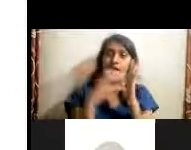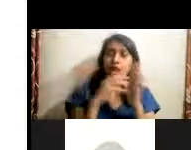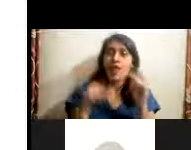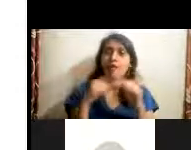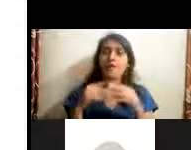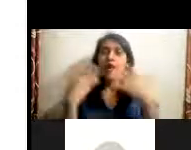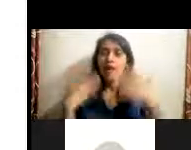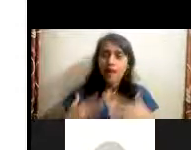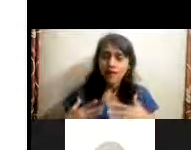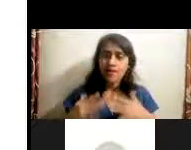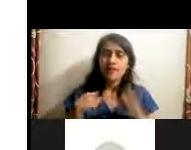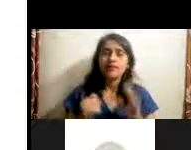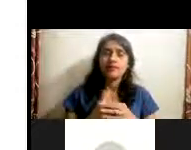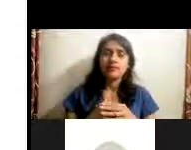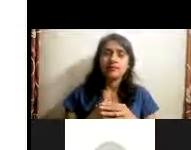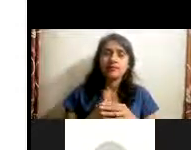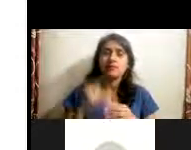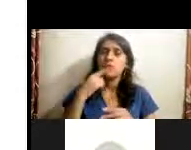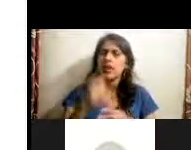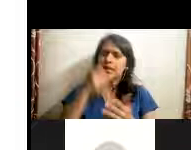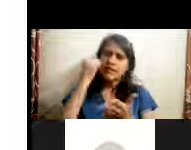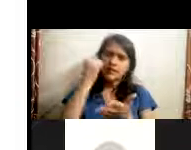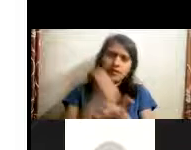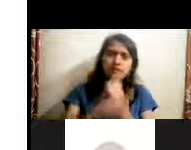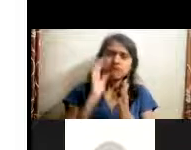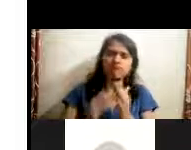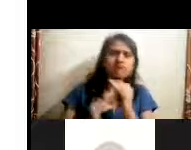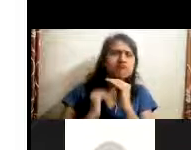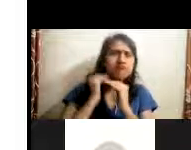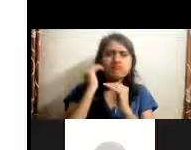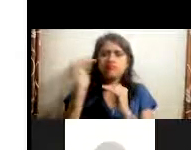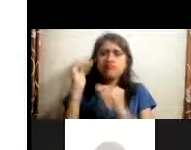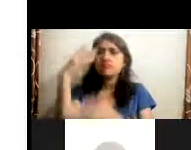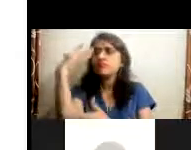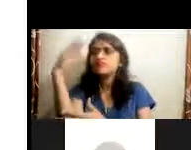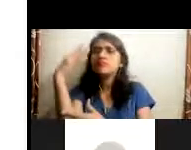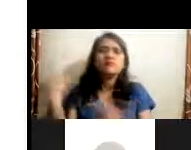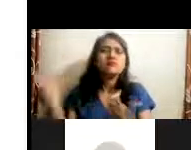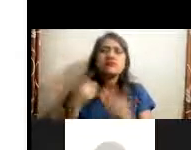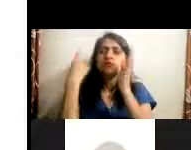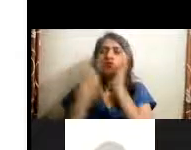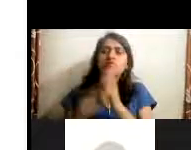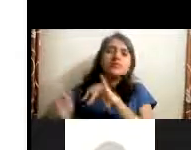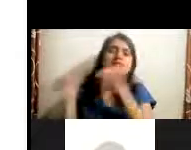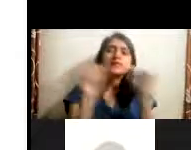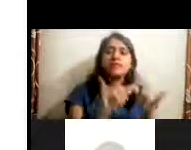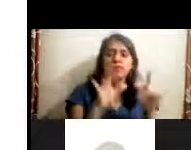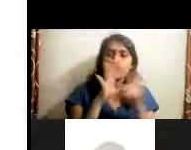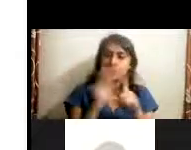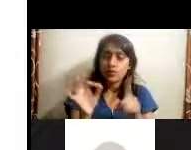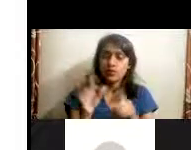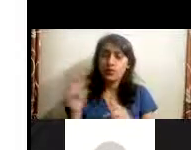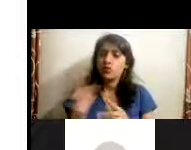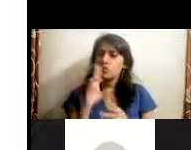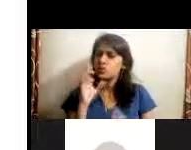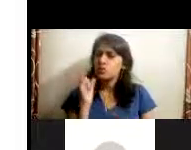is saying that there is the right to highest attainable standard of health for persons with disabilities, and there should not